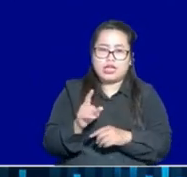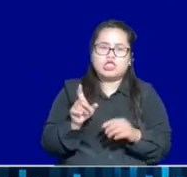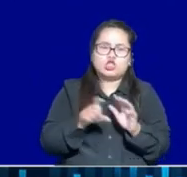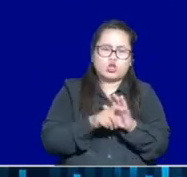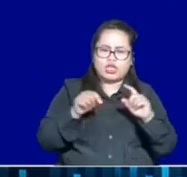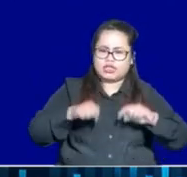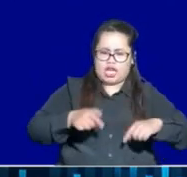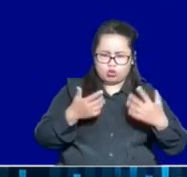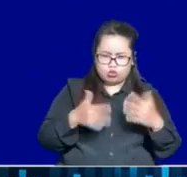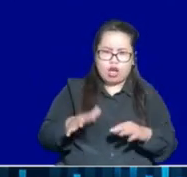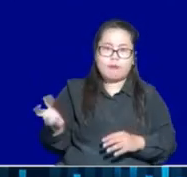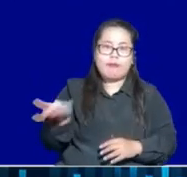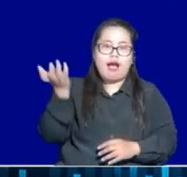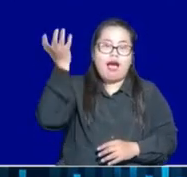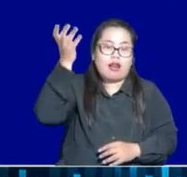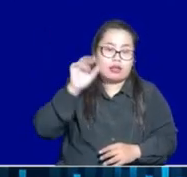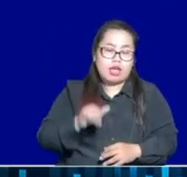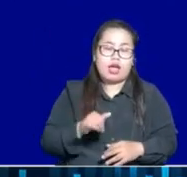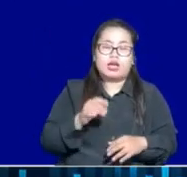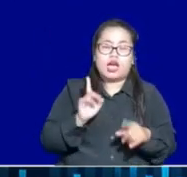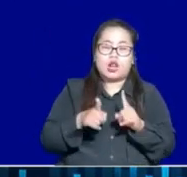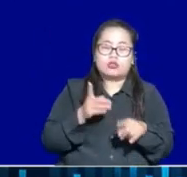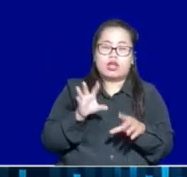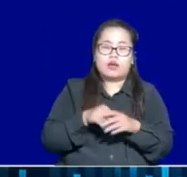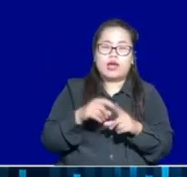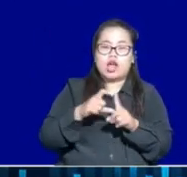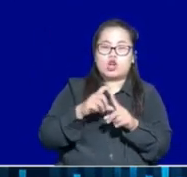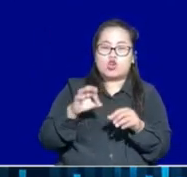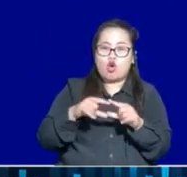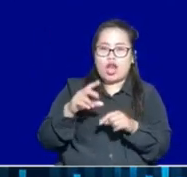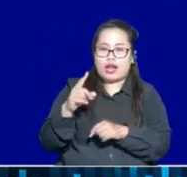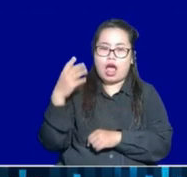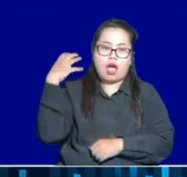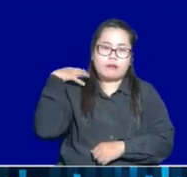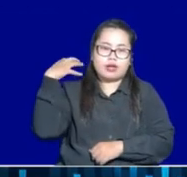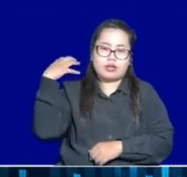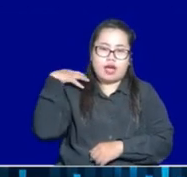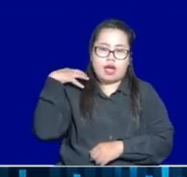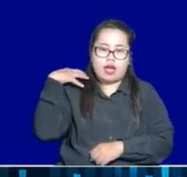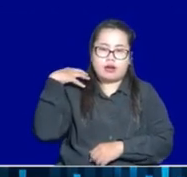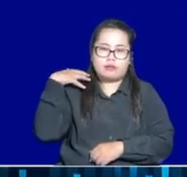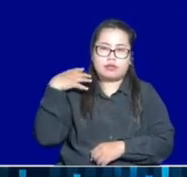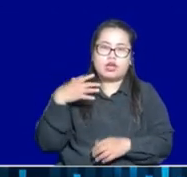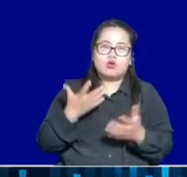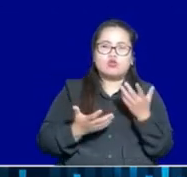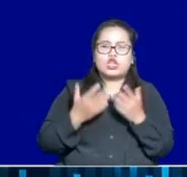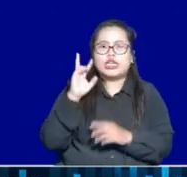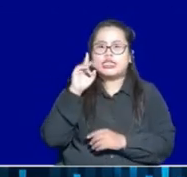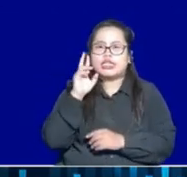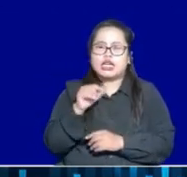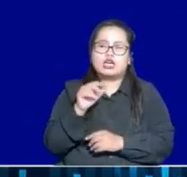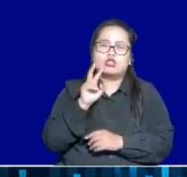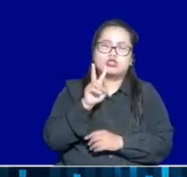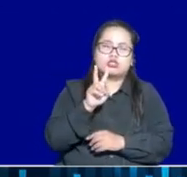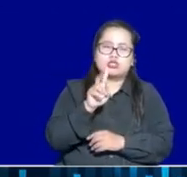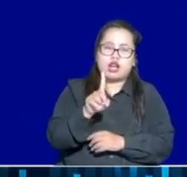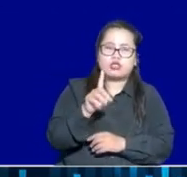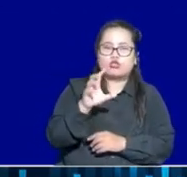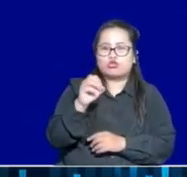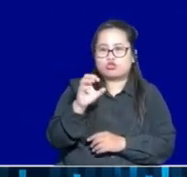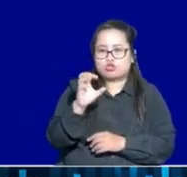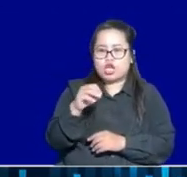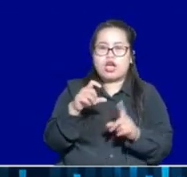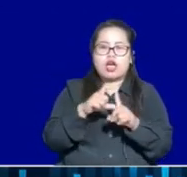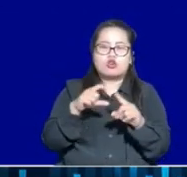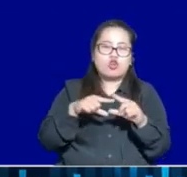the US, $6 per million BTU, and they're about $100 in Europe. There is no law of